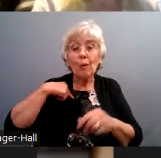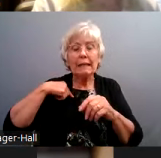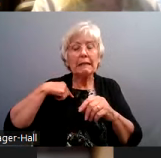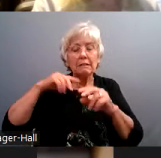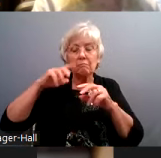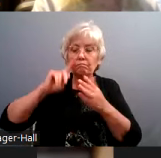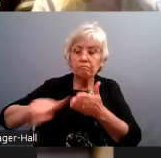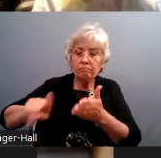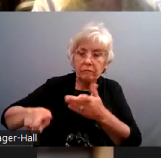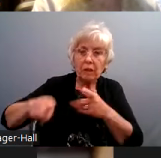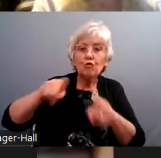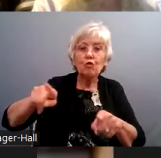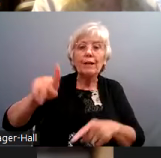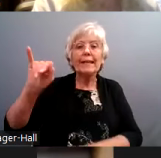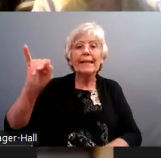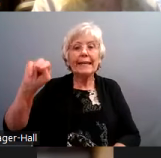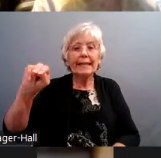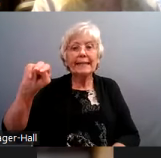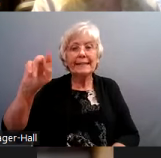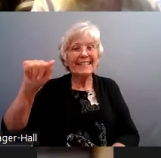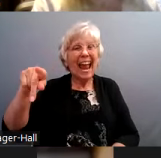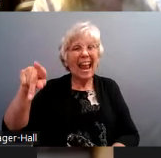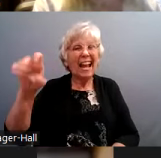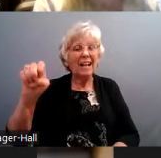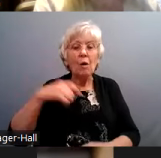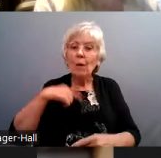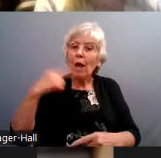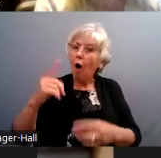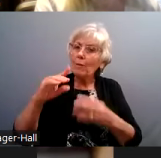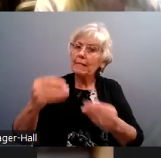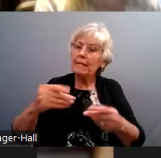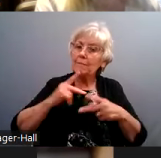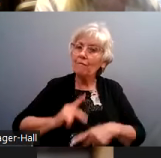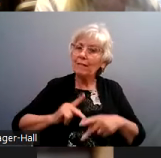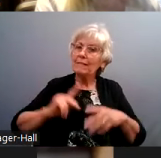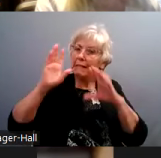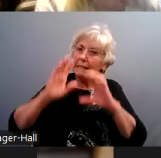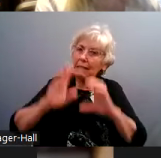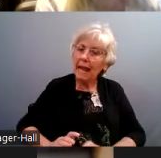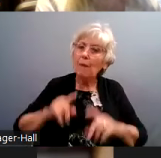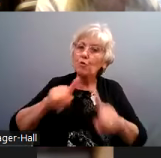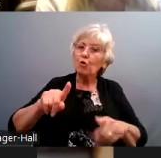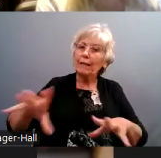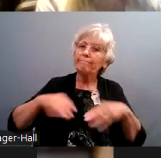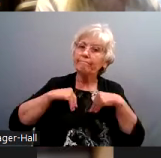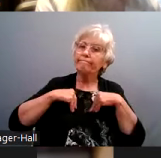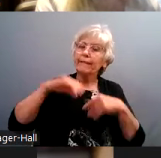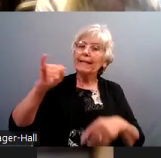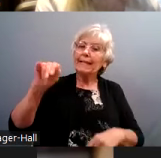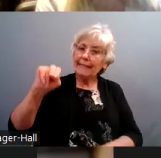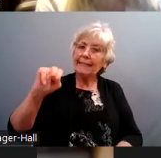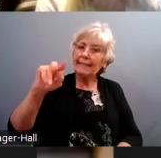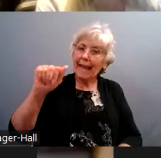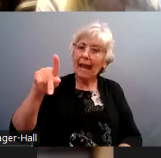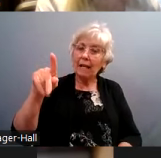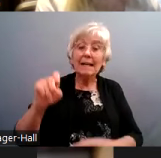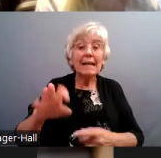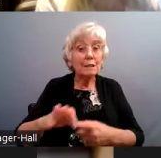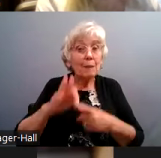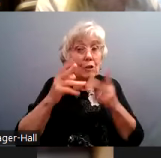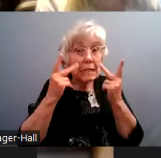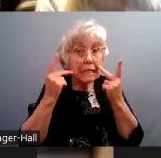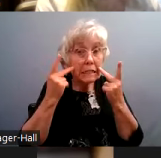in these animals, we always do a physical exam. So for all new intakes, especially kittens, we're going to look really closely for